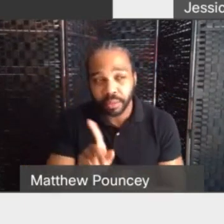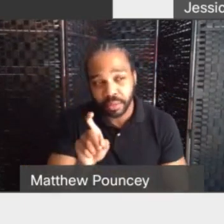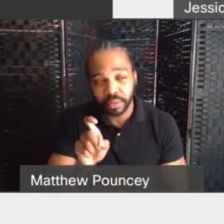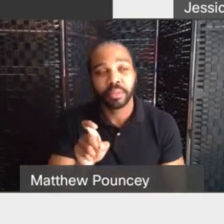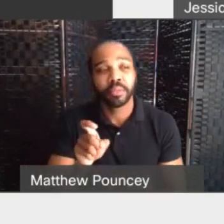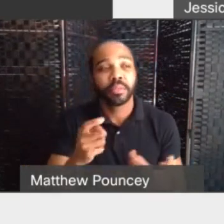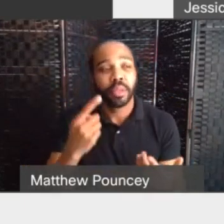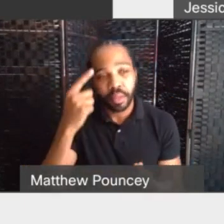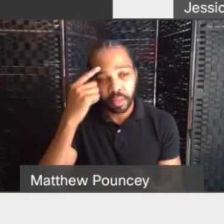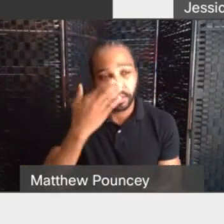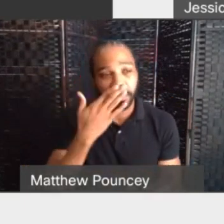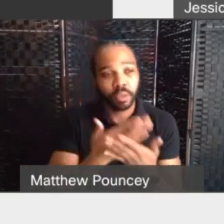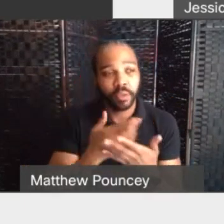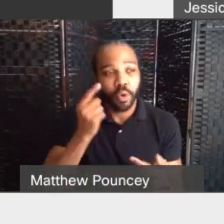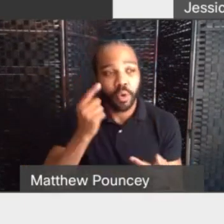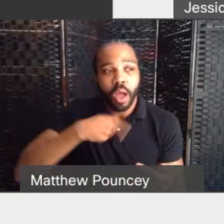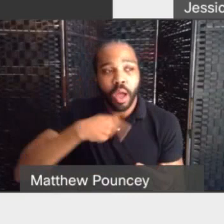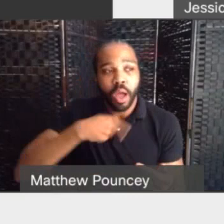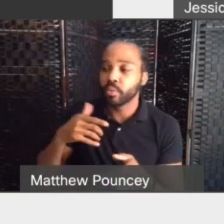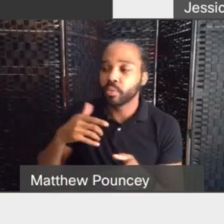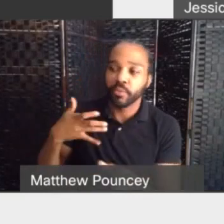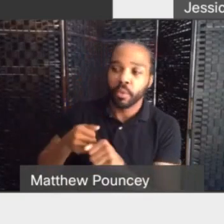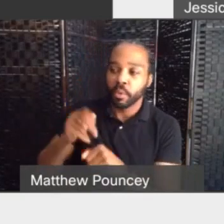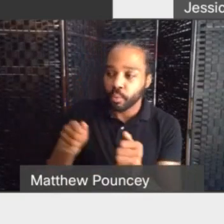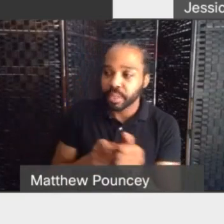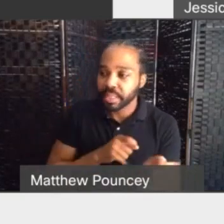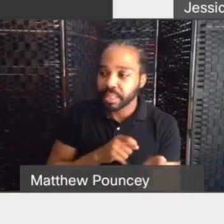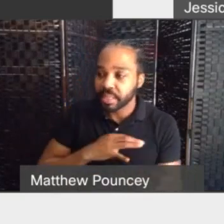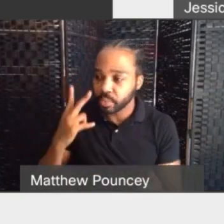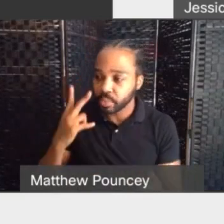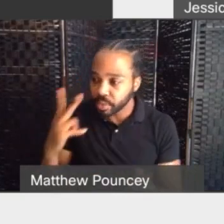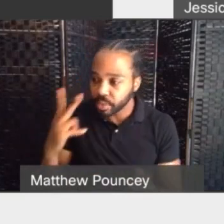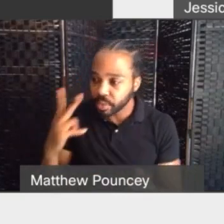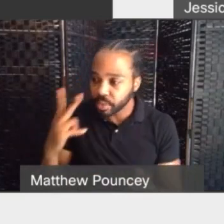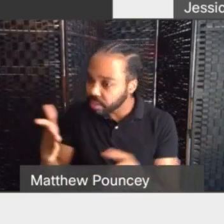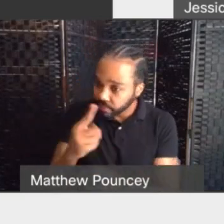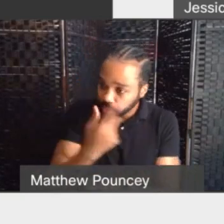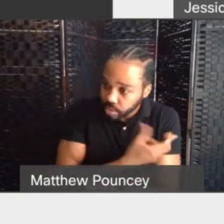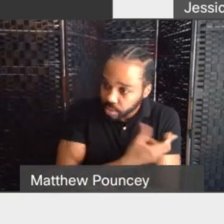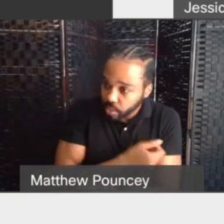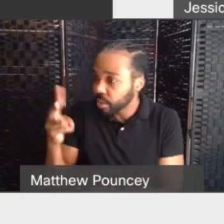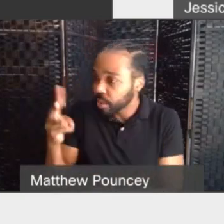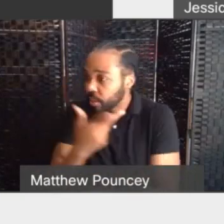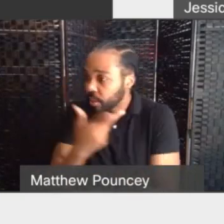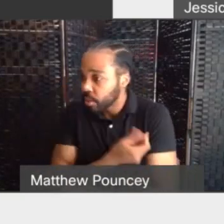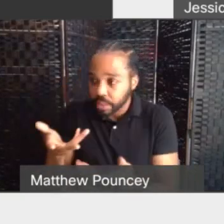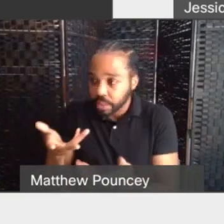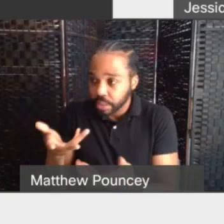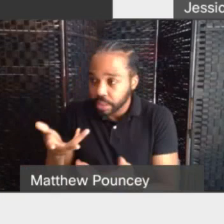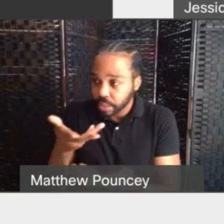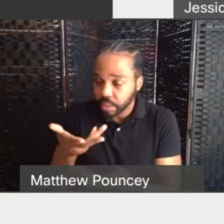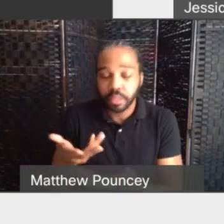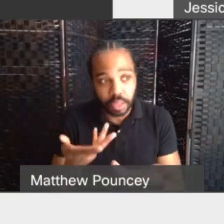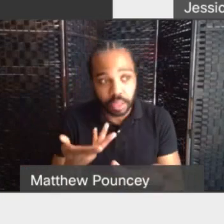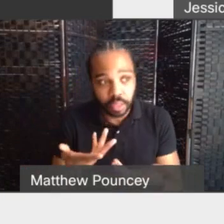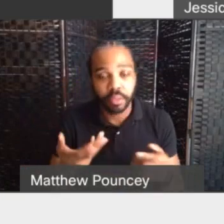follow-up with staff to determine if they've received the first dose or the second dose. We can certainly take that into account.